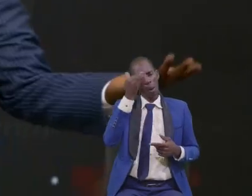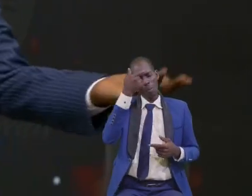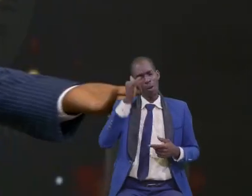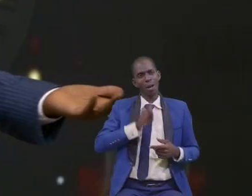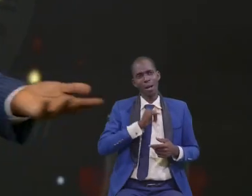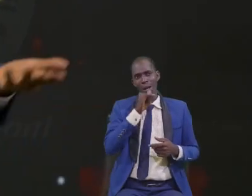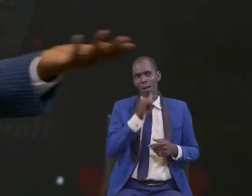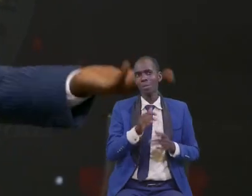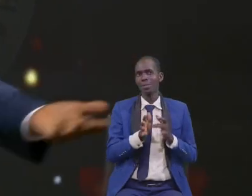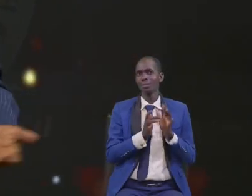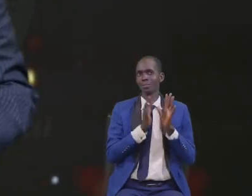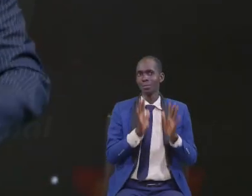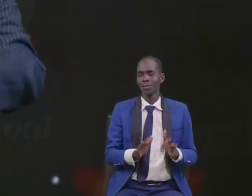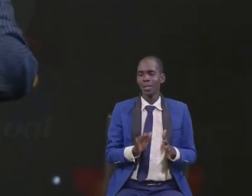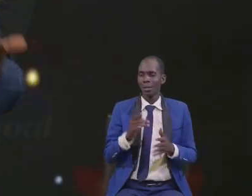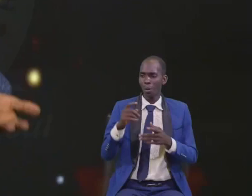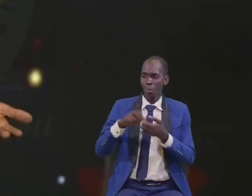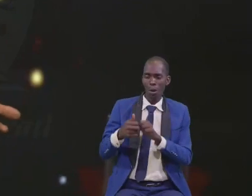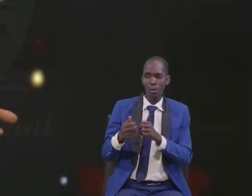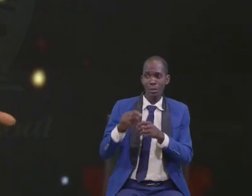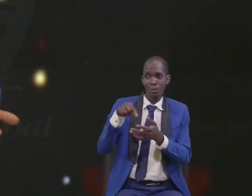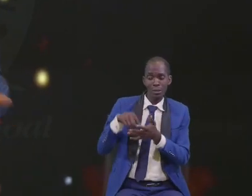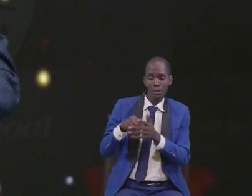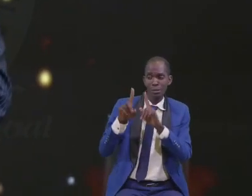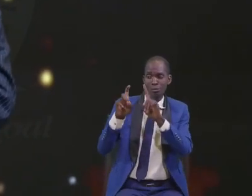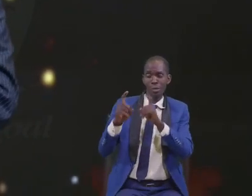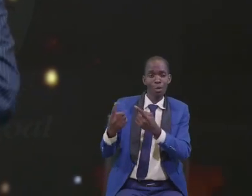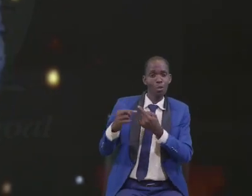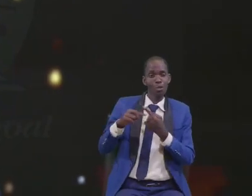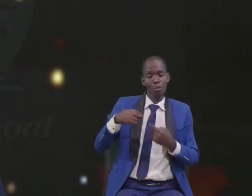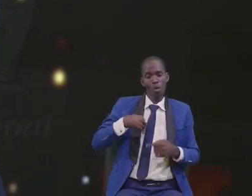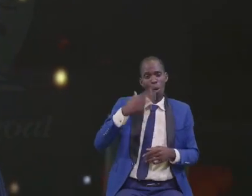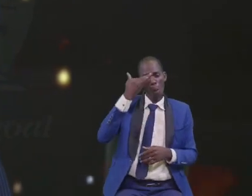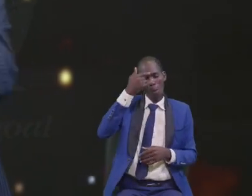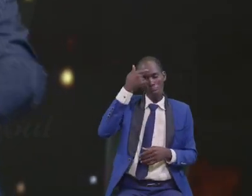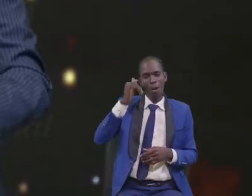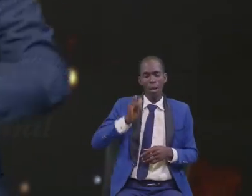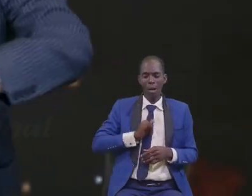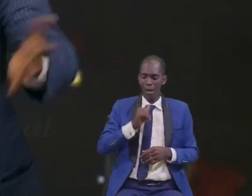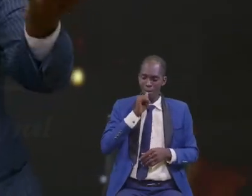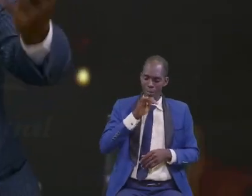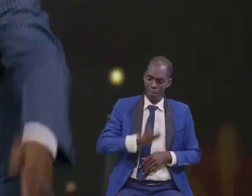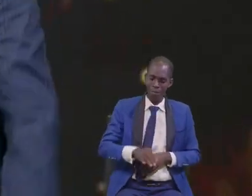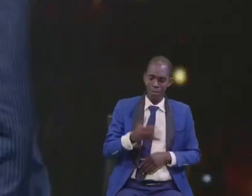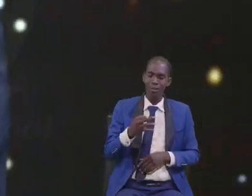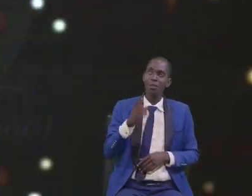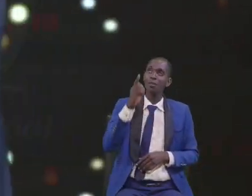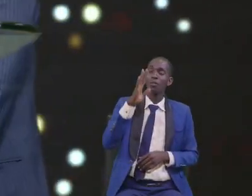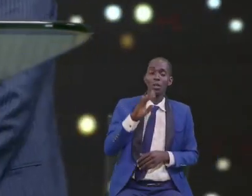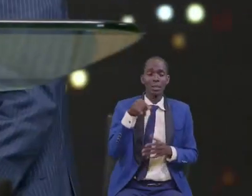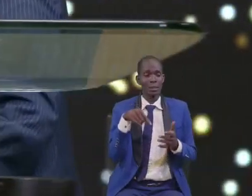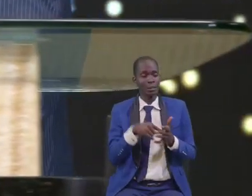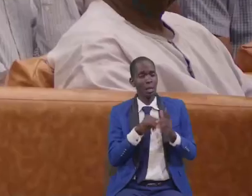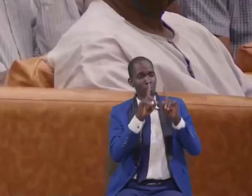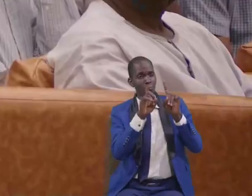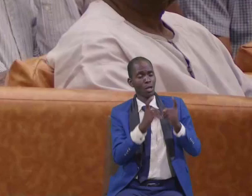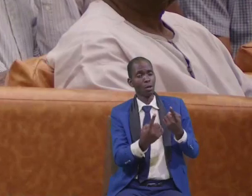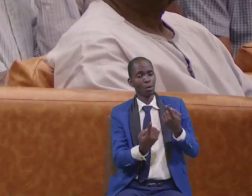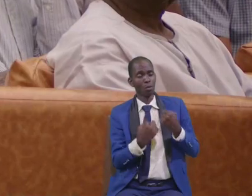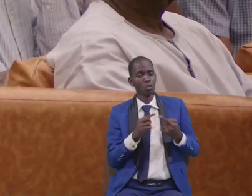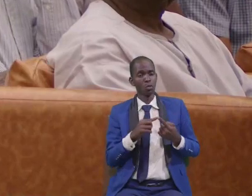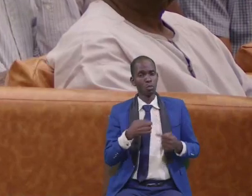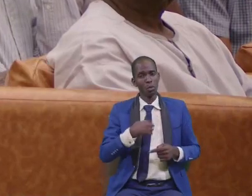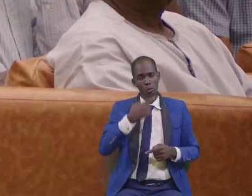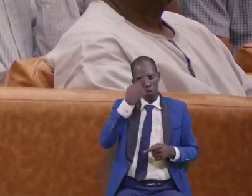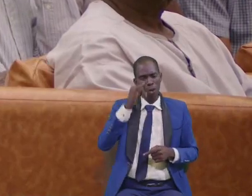Christ, because I'm a sister in Christ. This is happening to me because I'm a child of God. This is happening to me because I